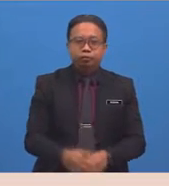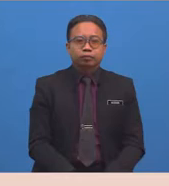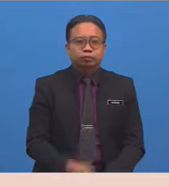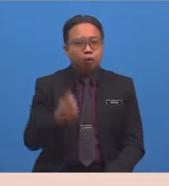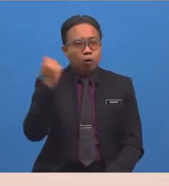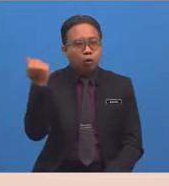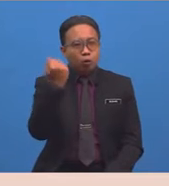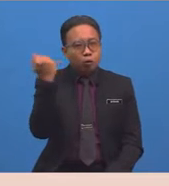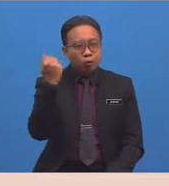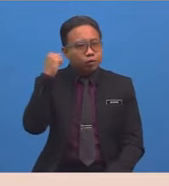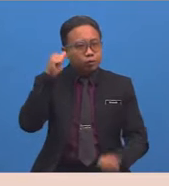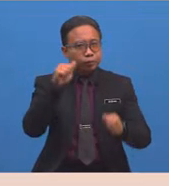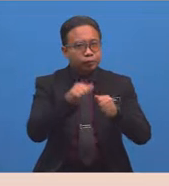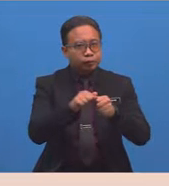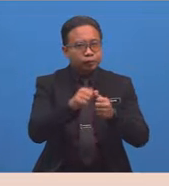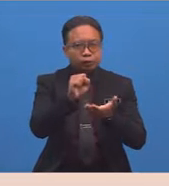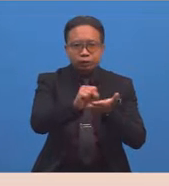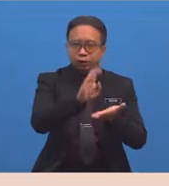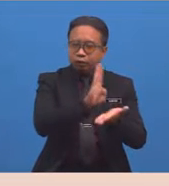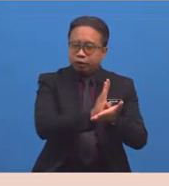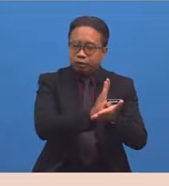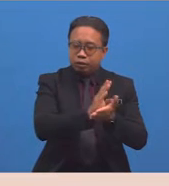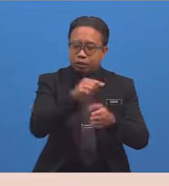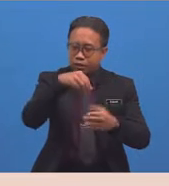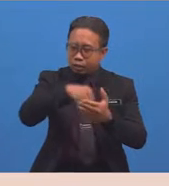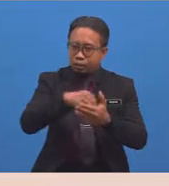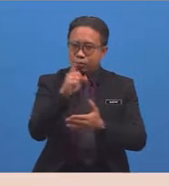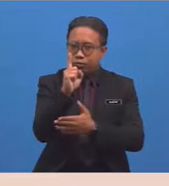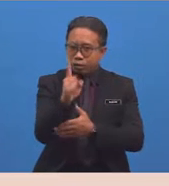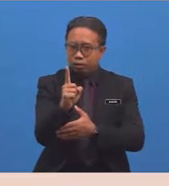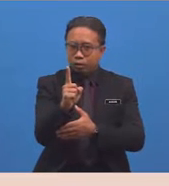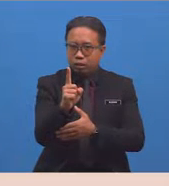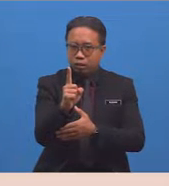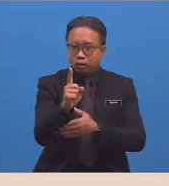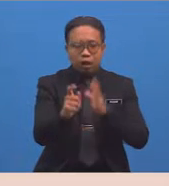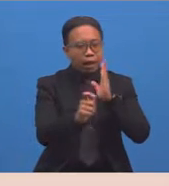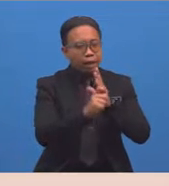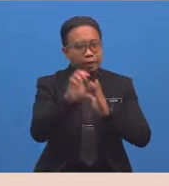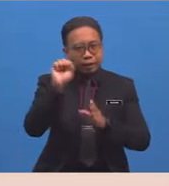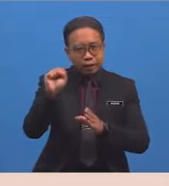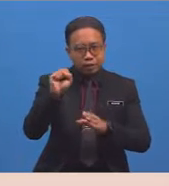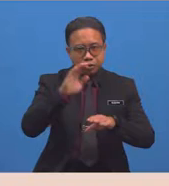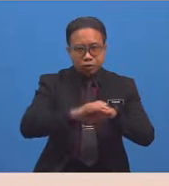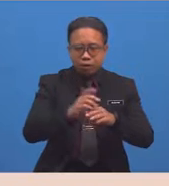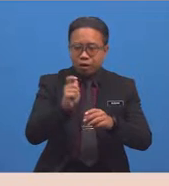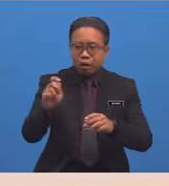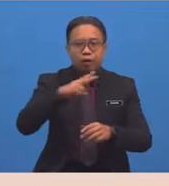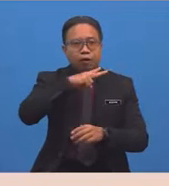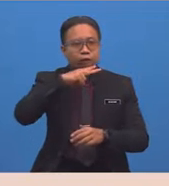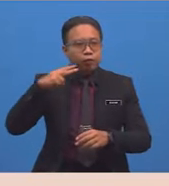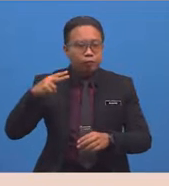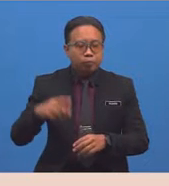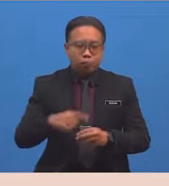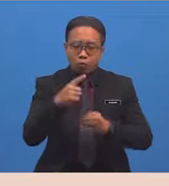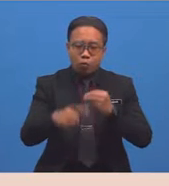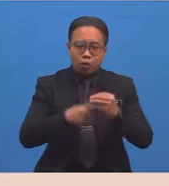So always remember that if the subject, any noun, is singular, you would have to add S on the verb.